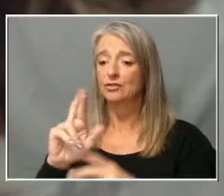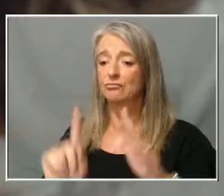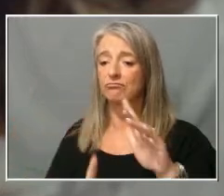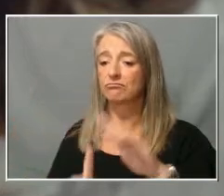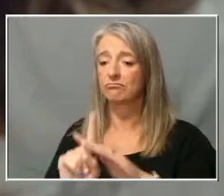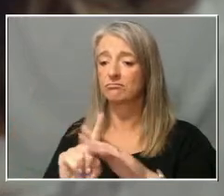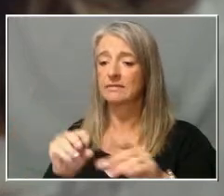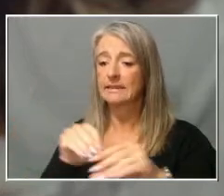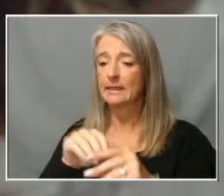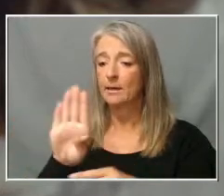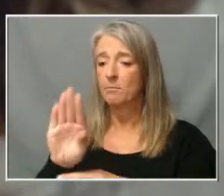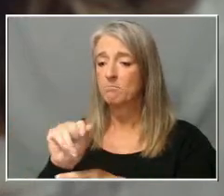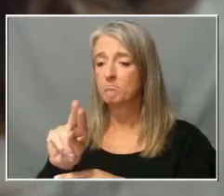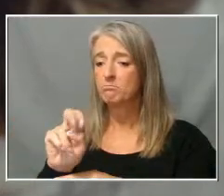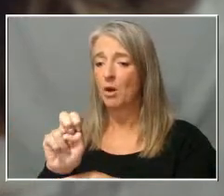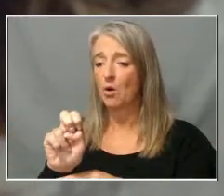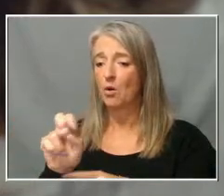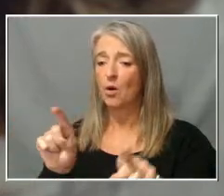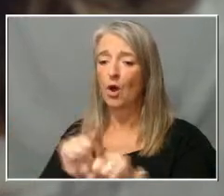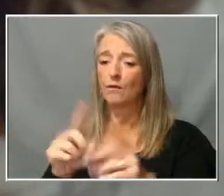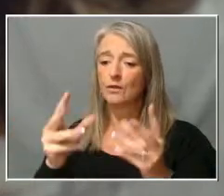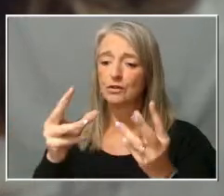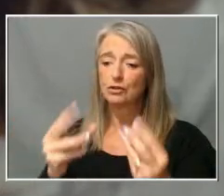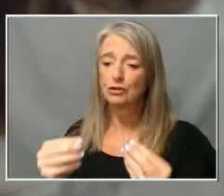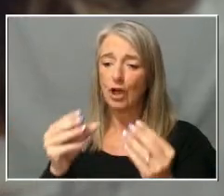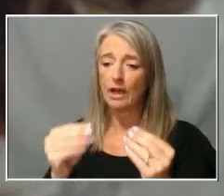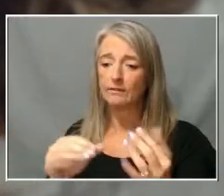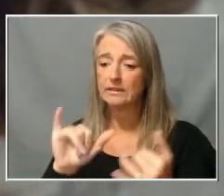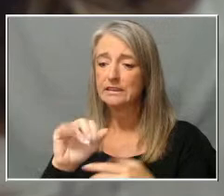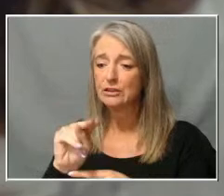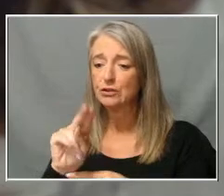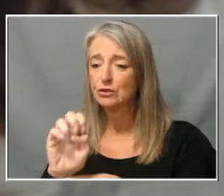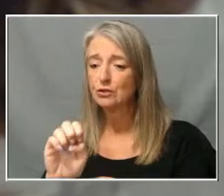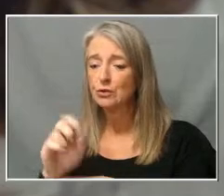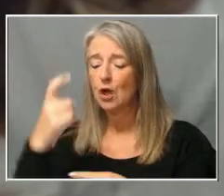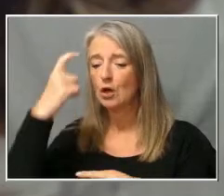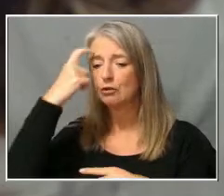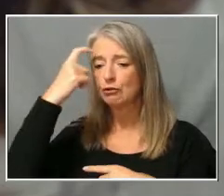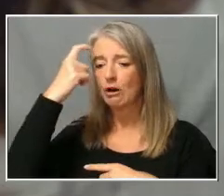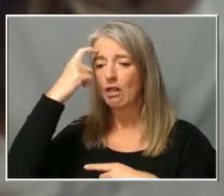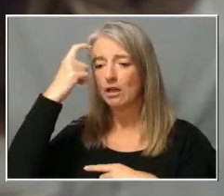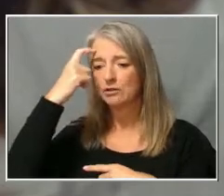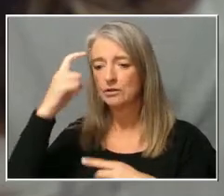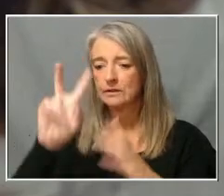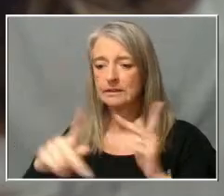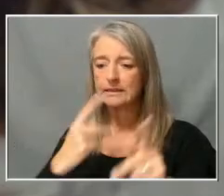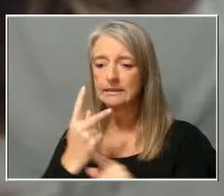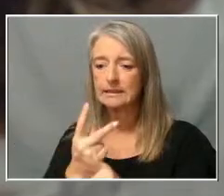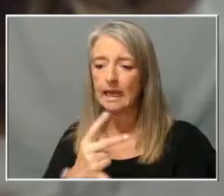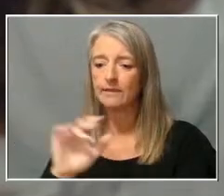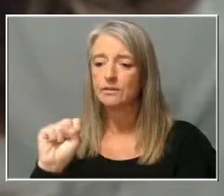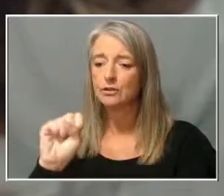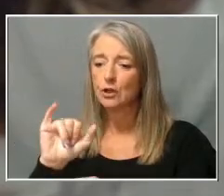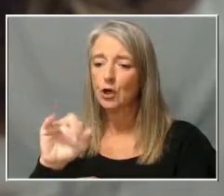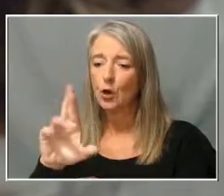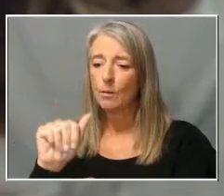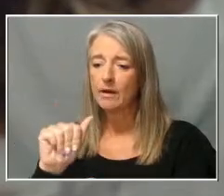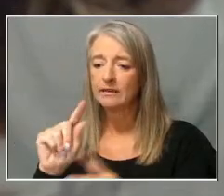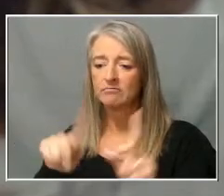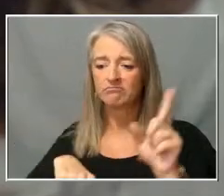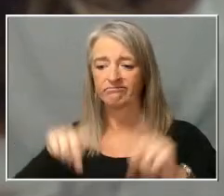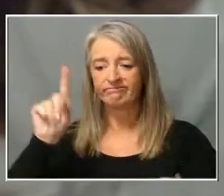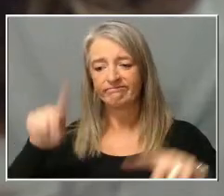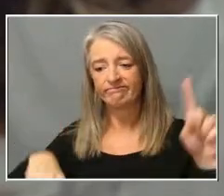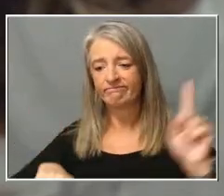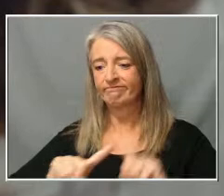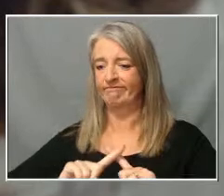bone, there's also a soft tissue component, there's also a neurological type of Ewing sarcoma, and they are different, and we're looking